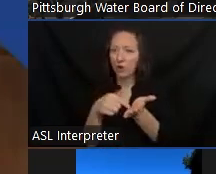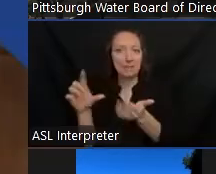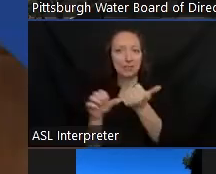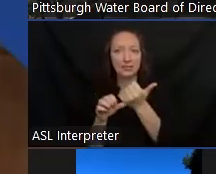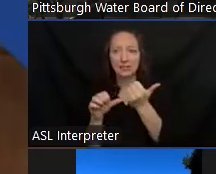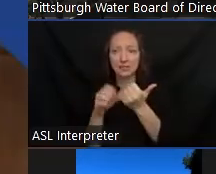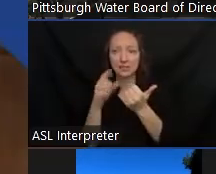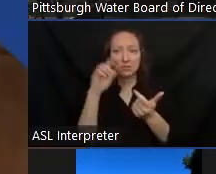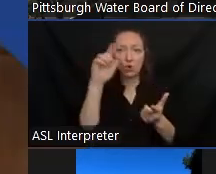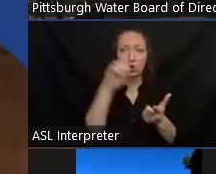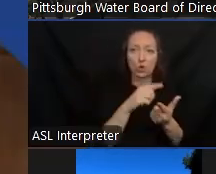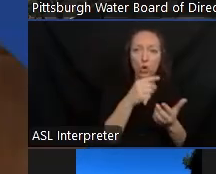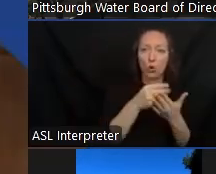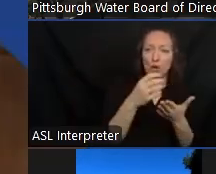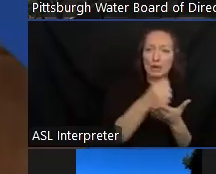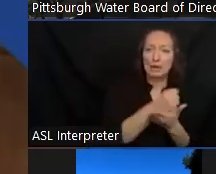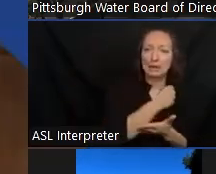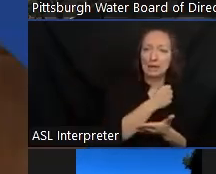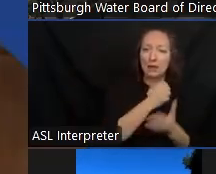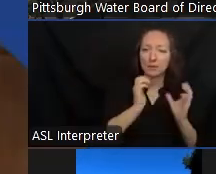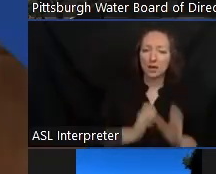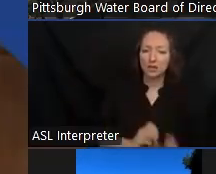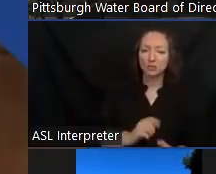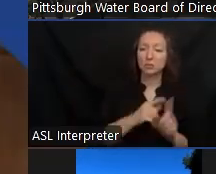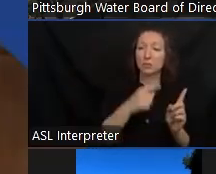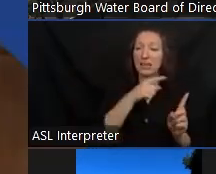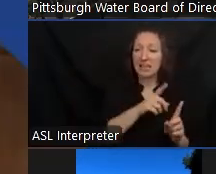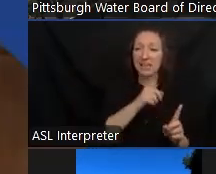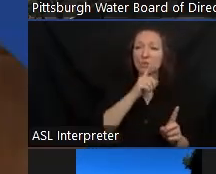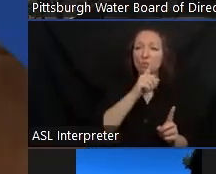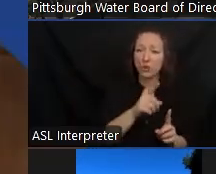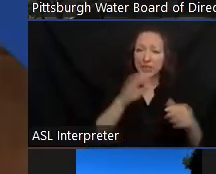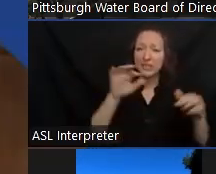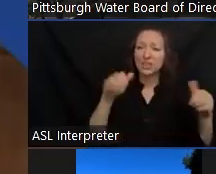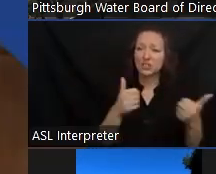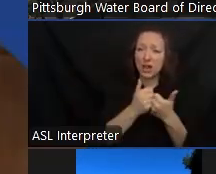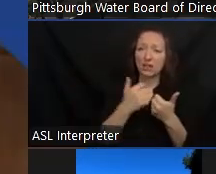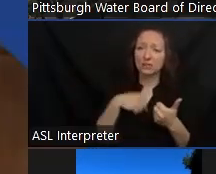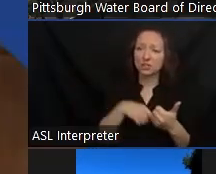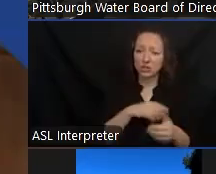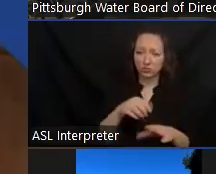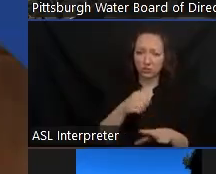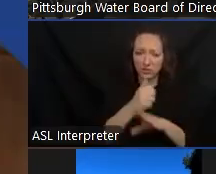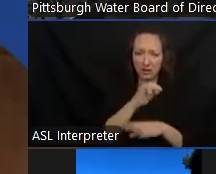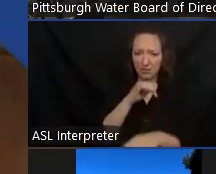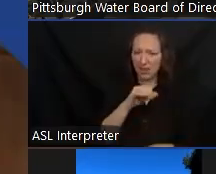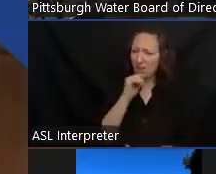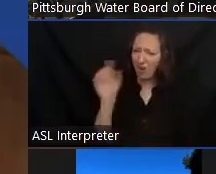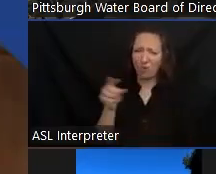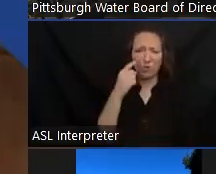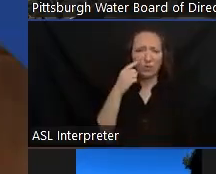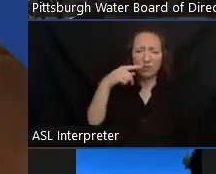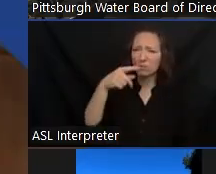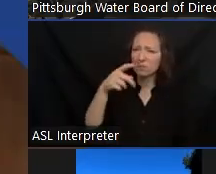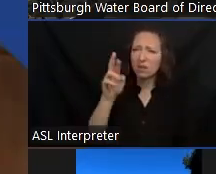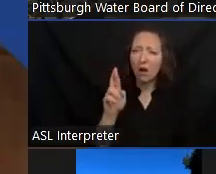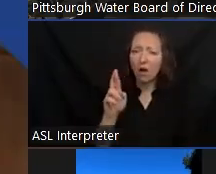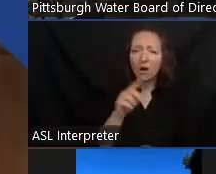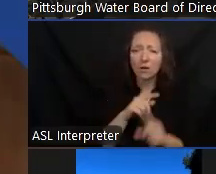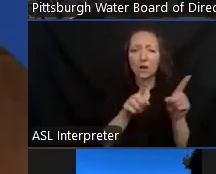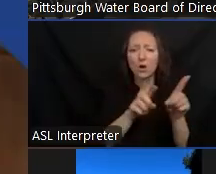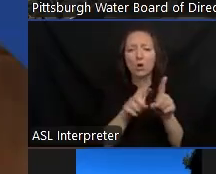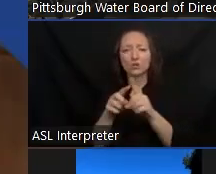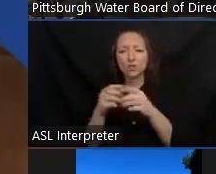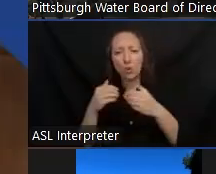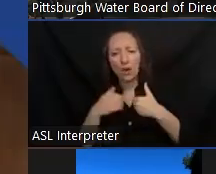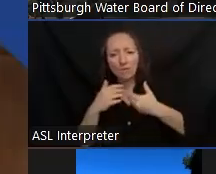Paul challenged us to create those programs, not just to create them for PR sake, but to ensure that we had processes in place to make it easy for